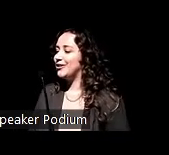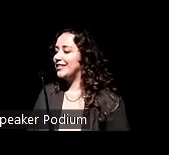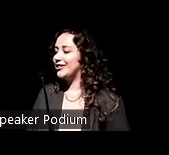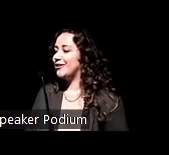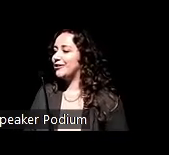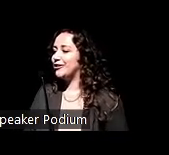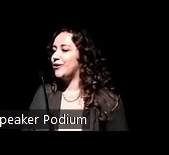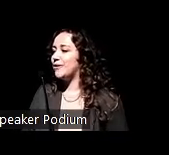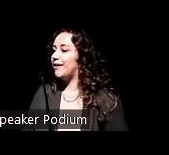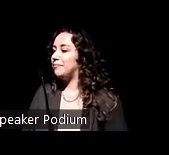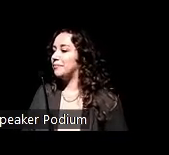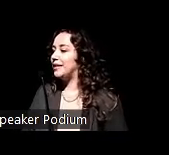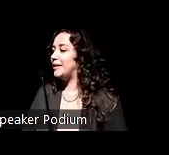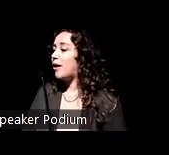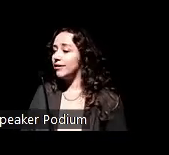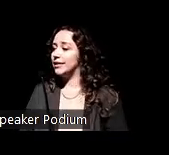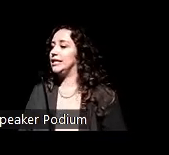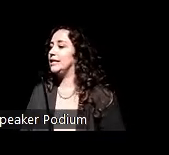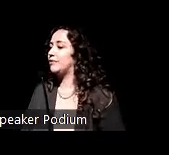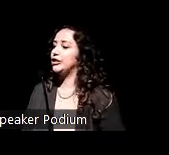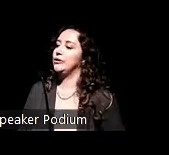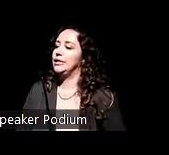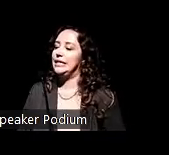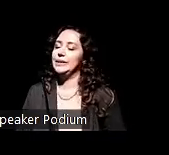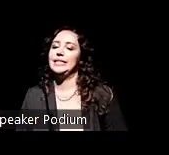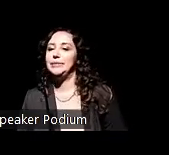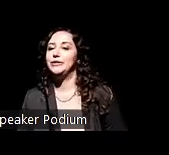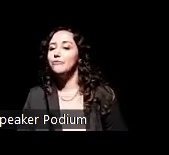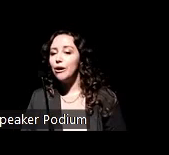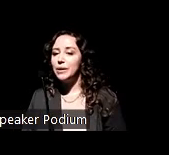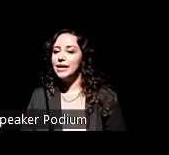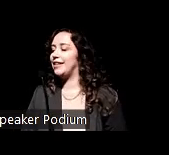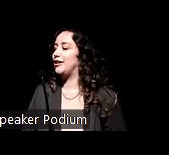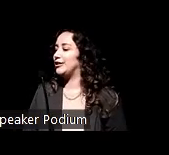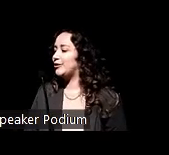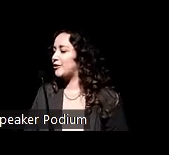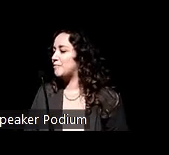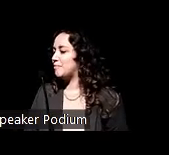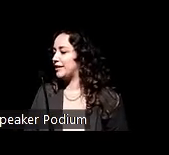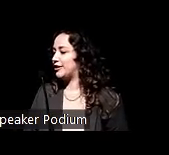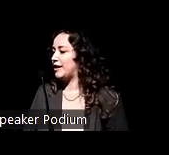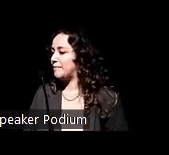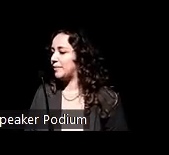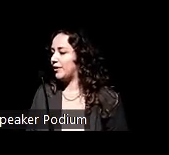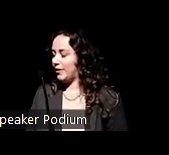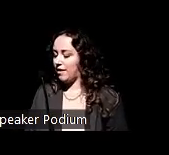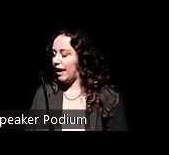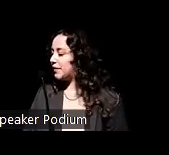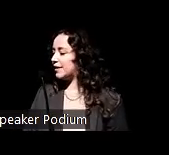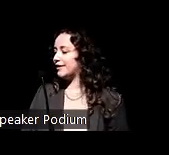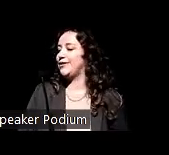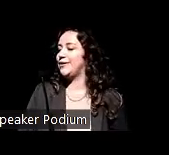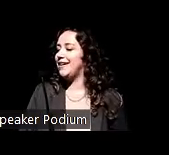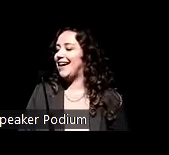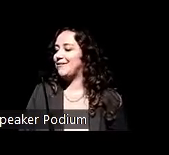So this just goes to show the policy reuse ecosystem is growing. There is so much going on out